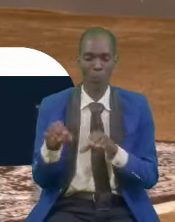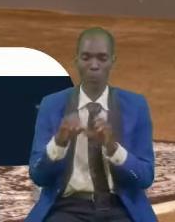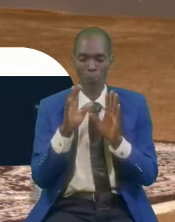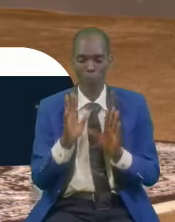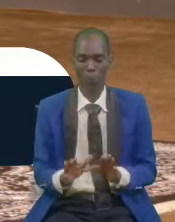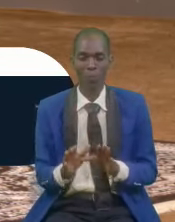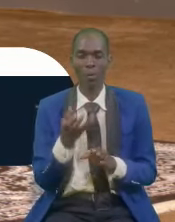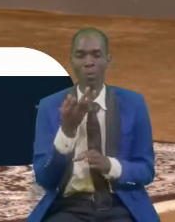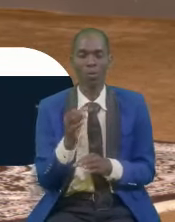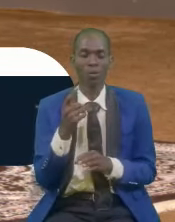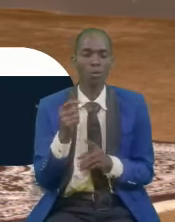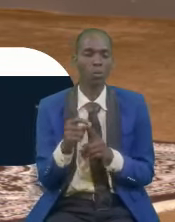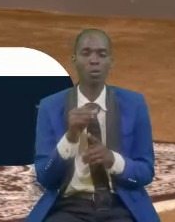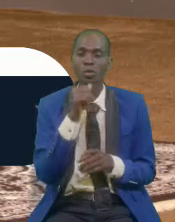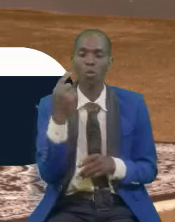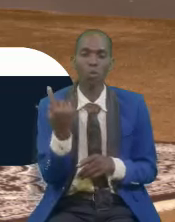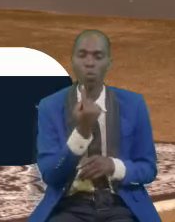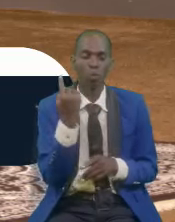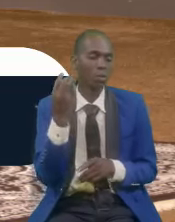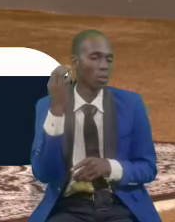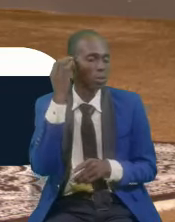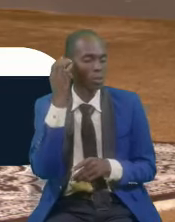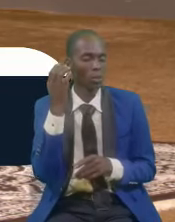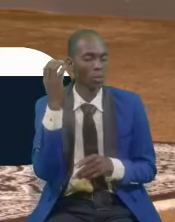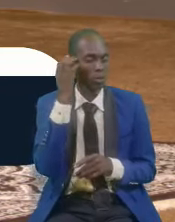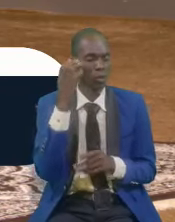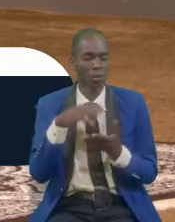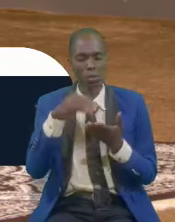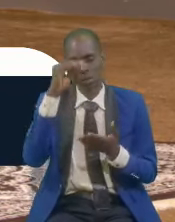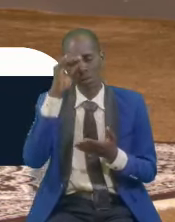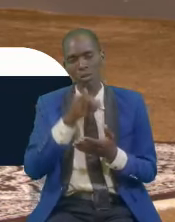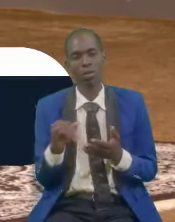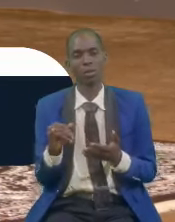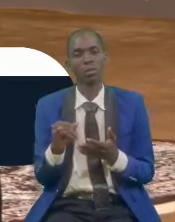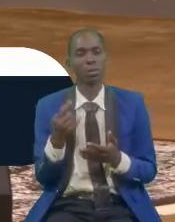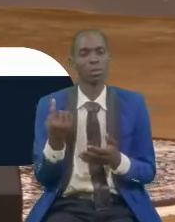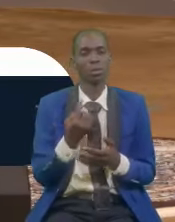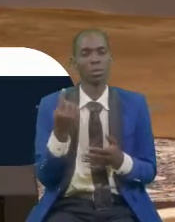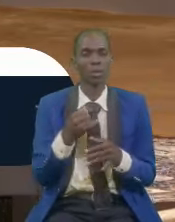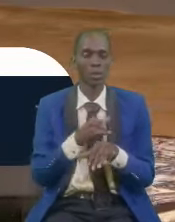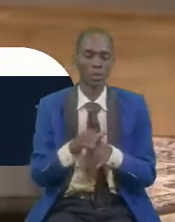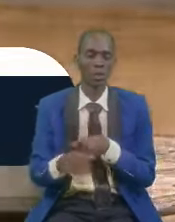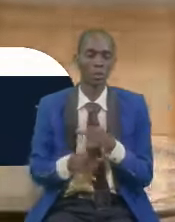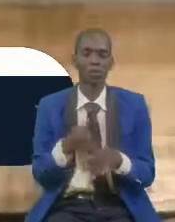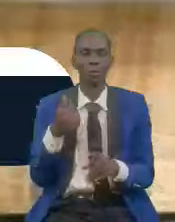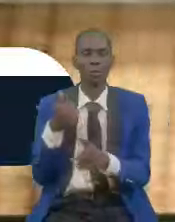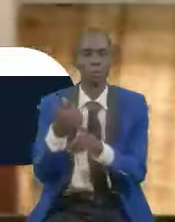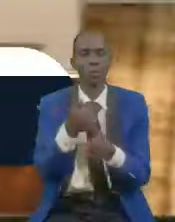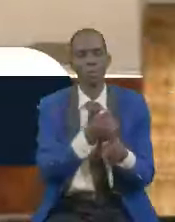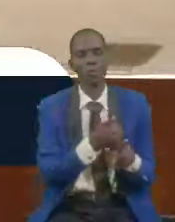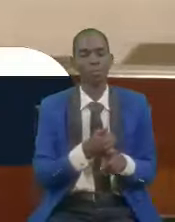not hearers only, deceiving your own selves. Be